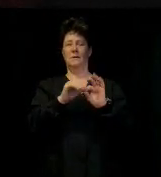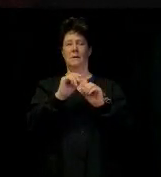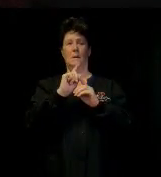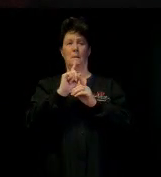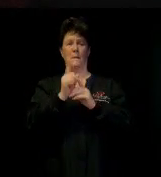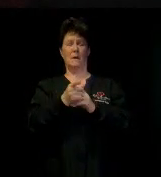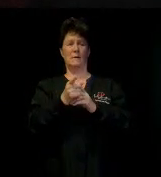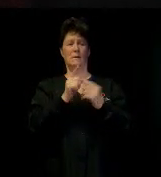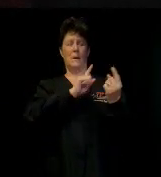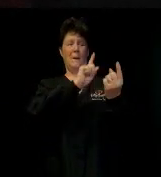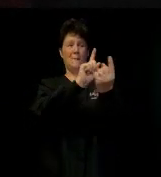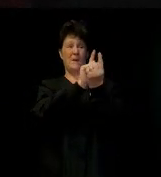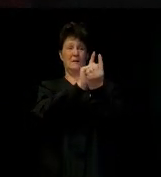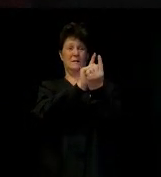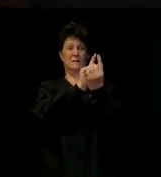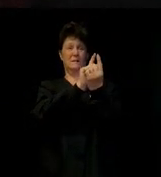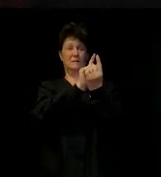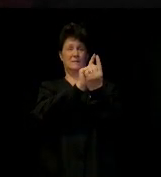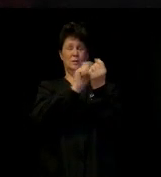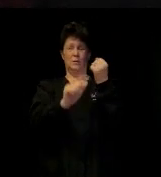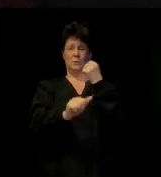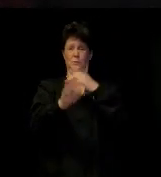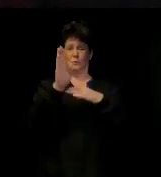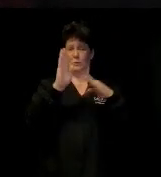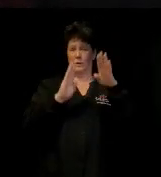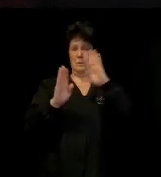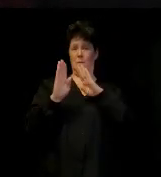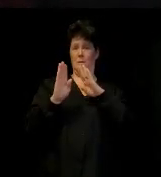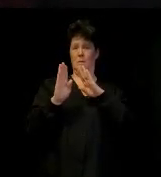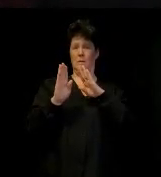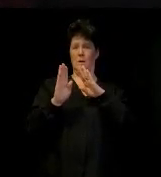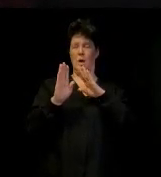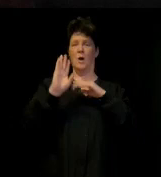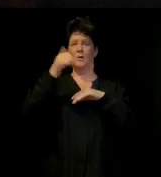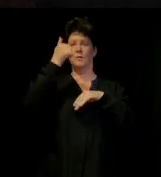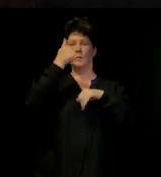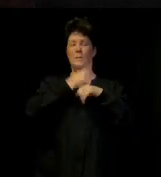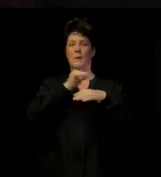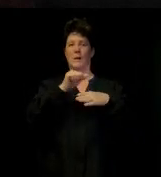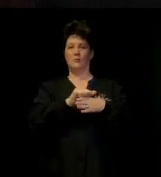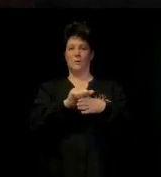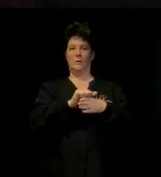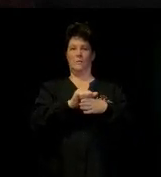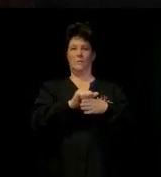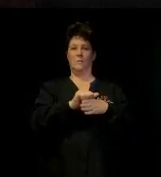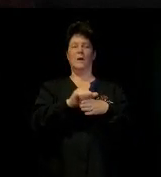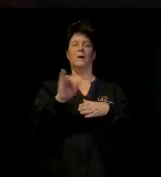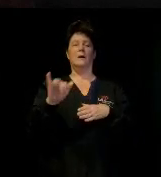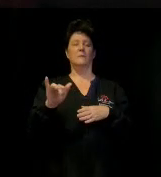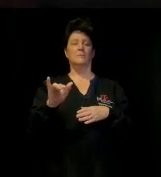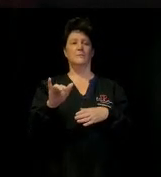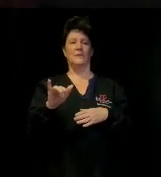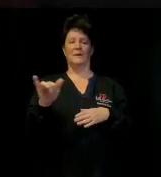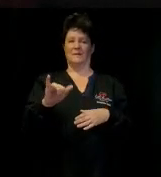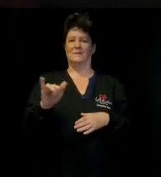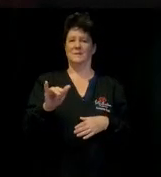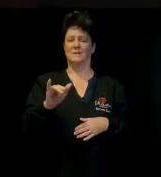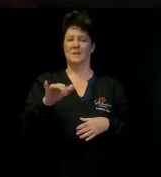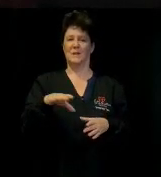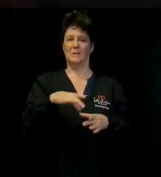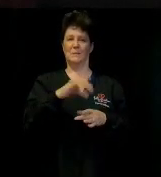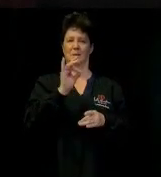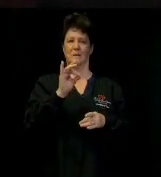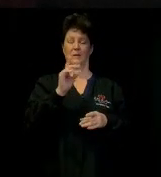you're always going to go back to what you've put into your training. It's the same spiritually. I want you to know there actually something is